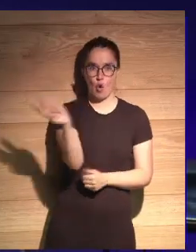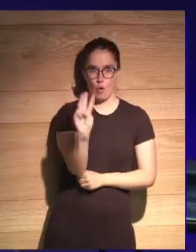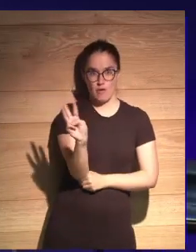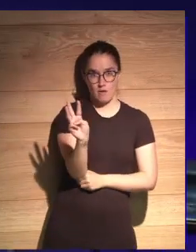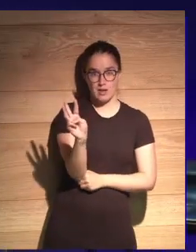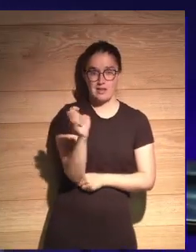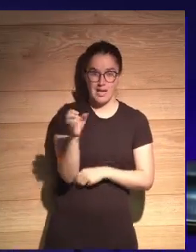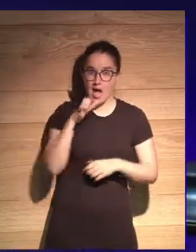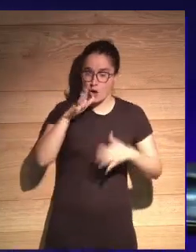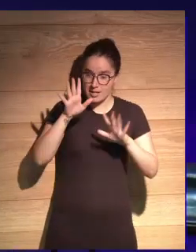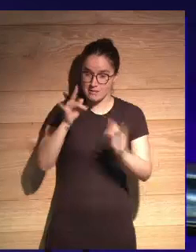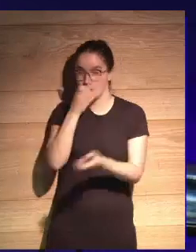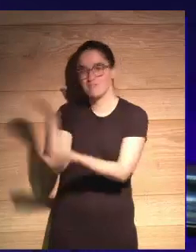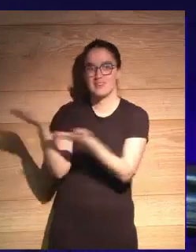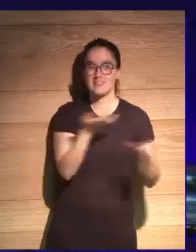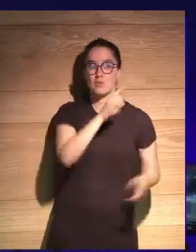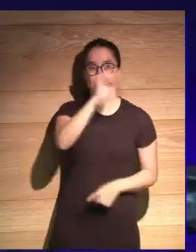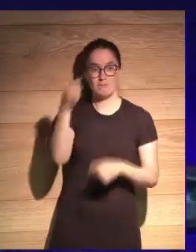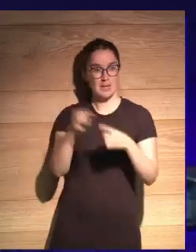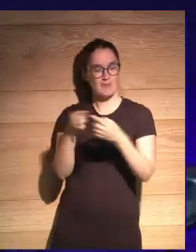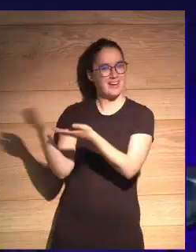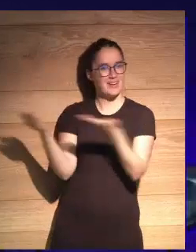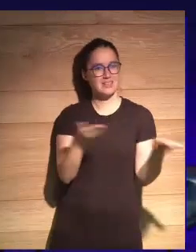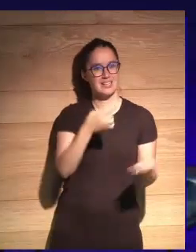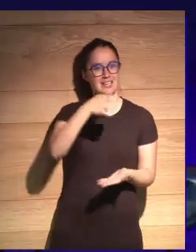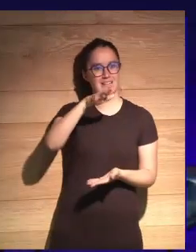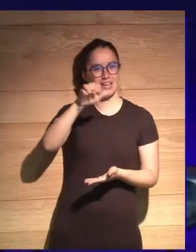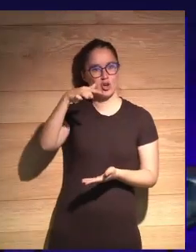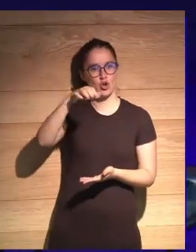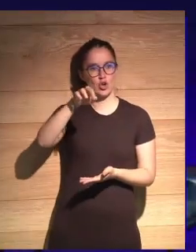Telefónica, and also in the hashtag Congreso